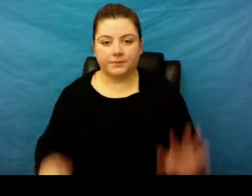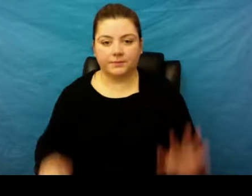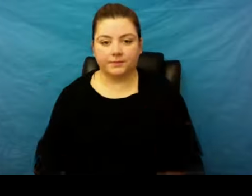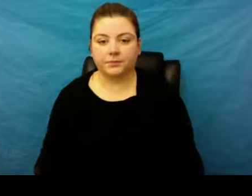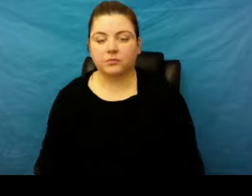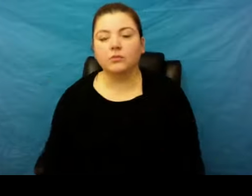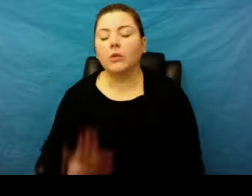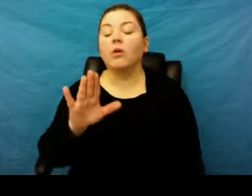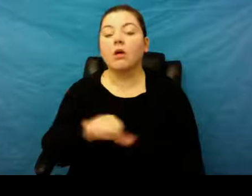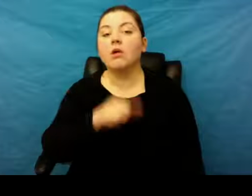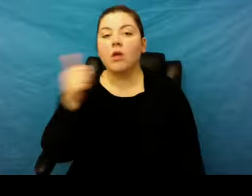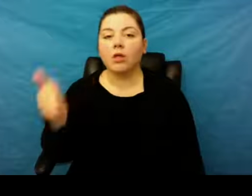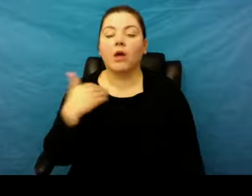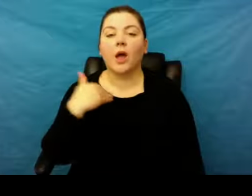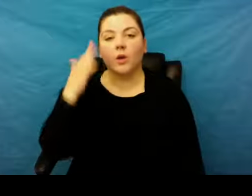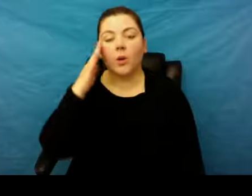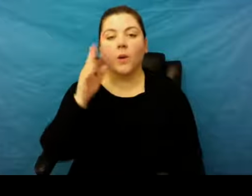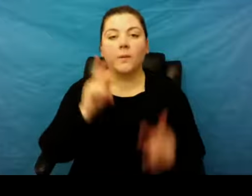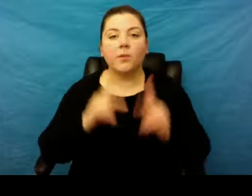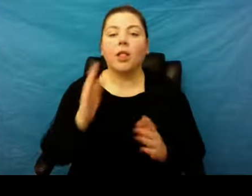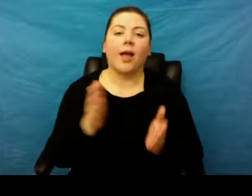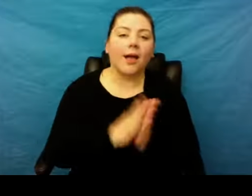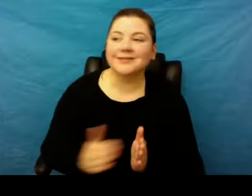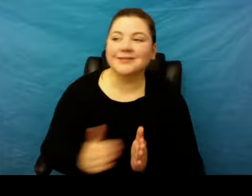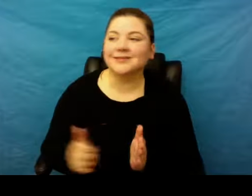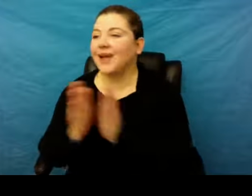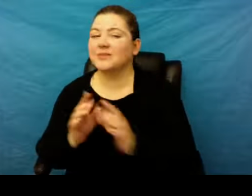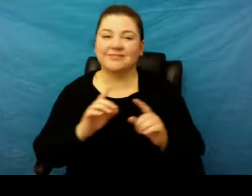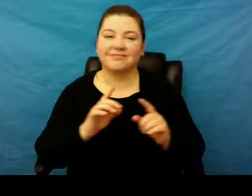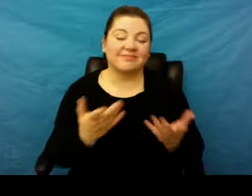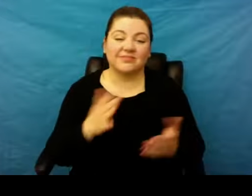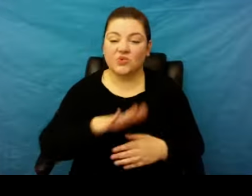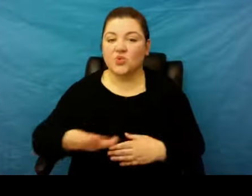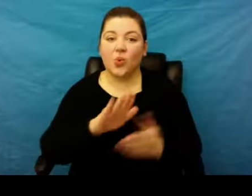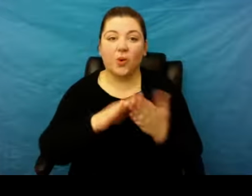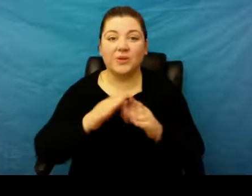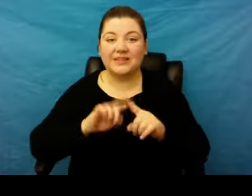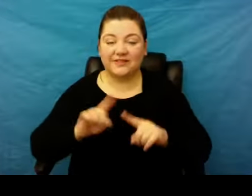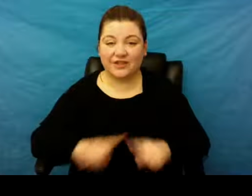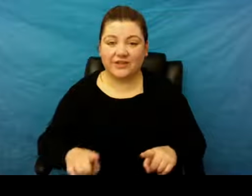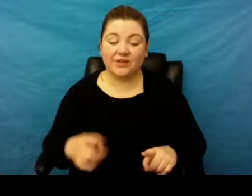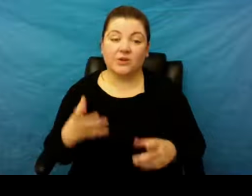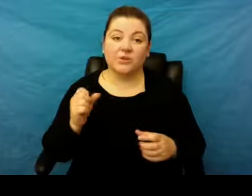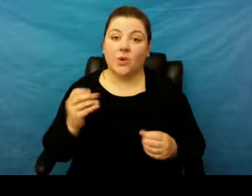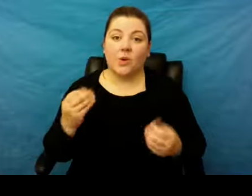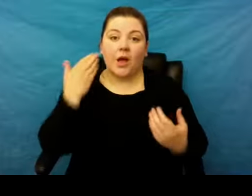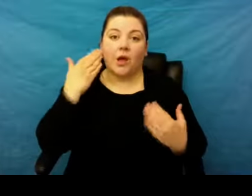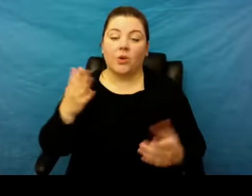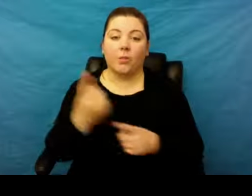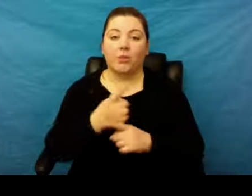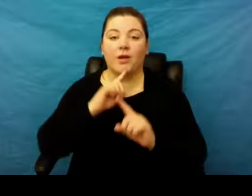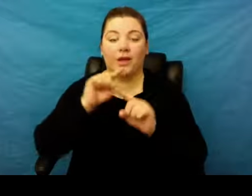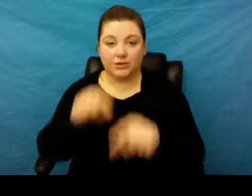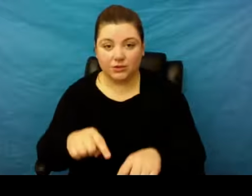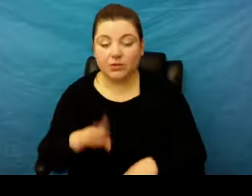times over, and I don't have a perfect answer for you at this point because it's different in every community, which is, should I get tested if I have the disease? If I'm